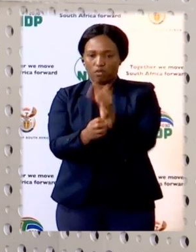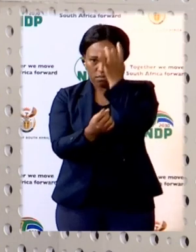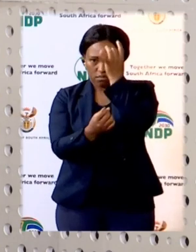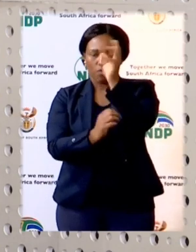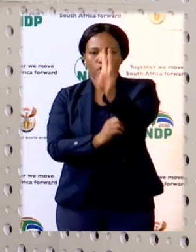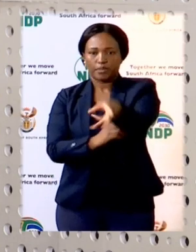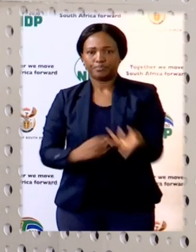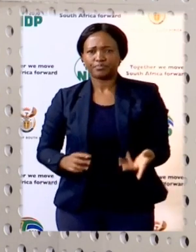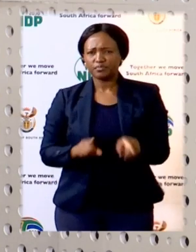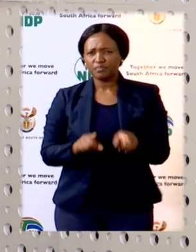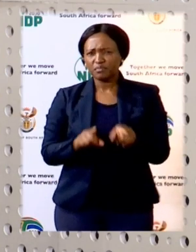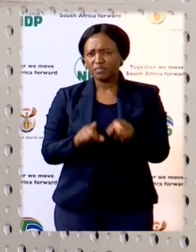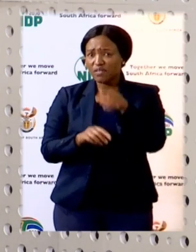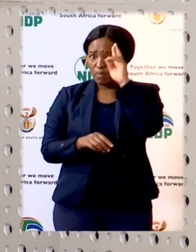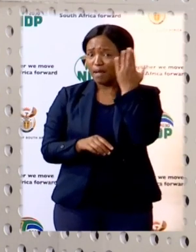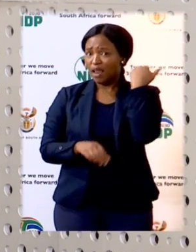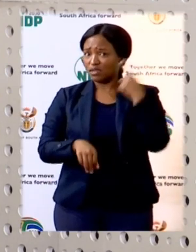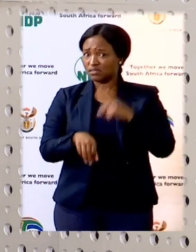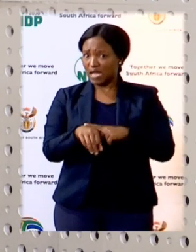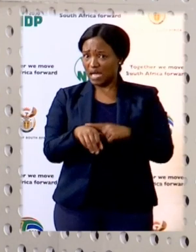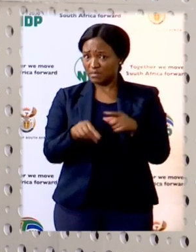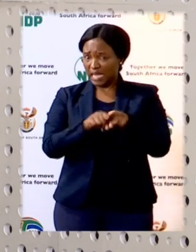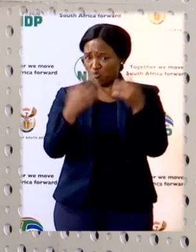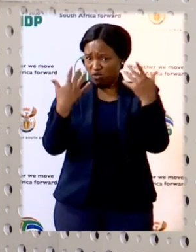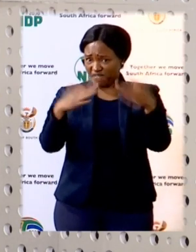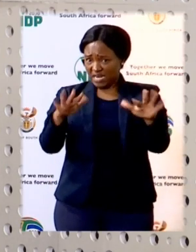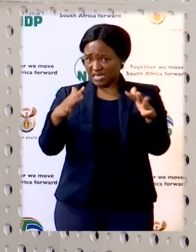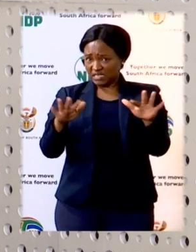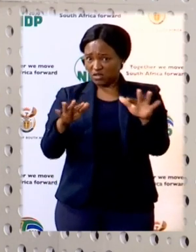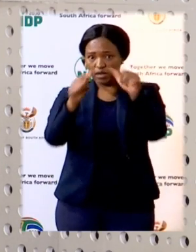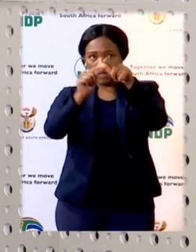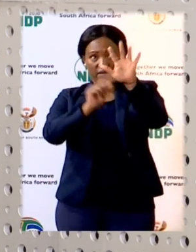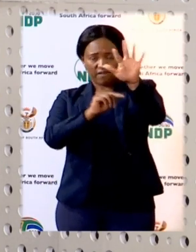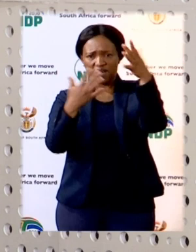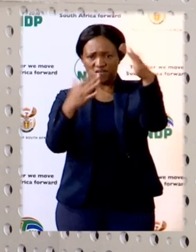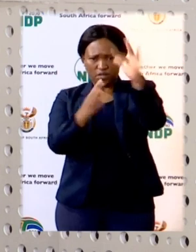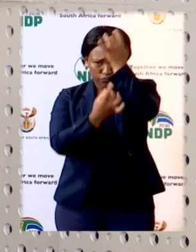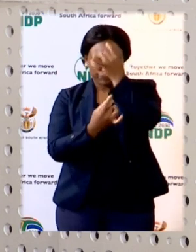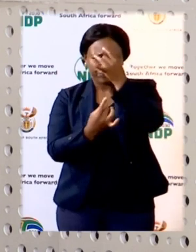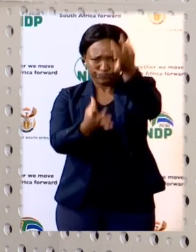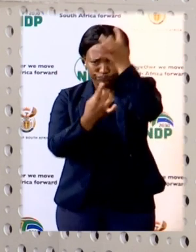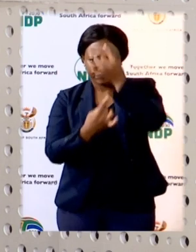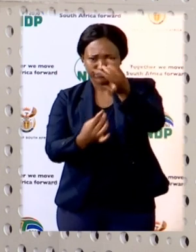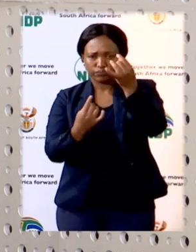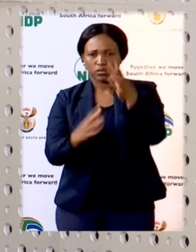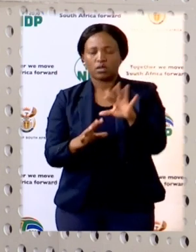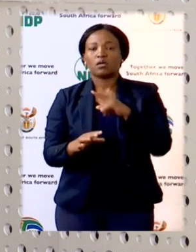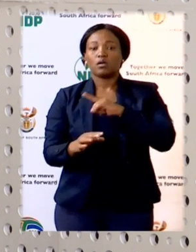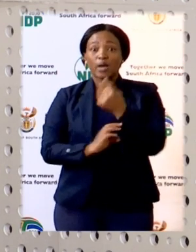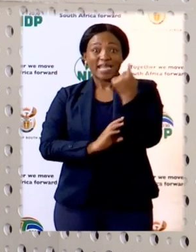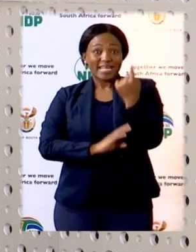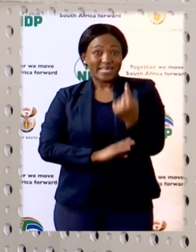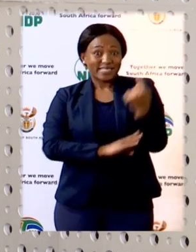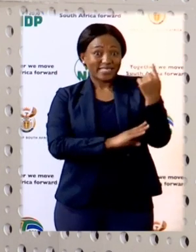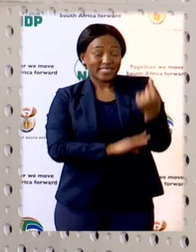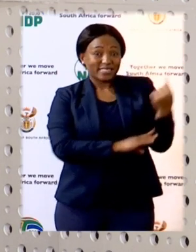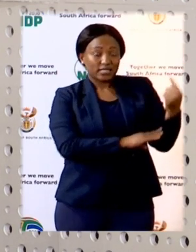last time how we did that, then each minister will then outline step by